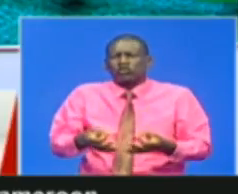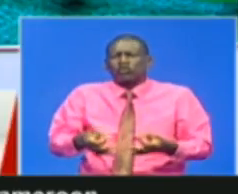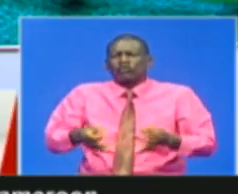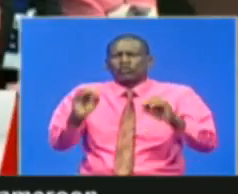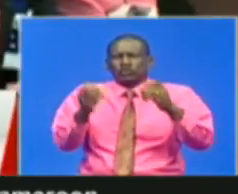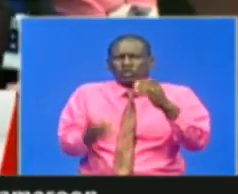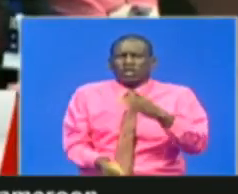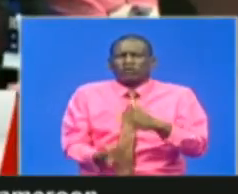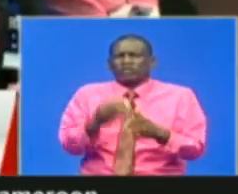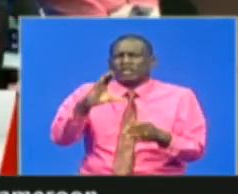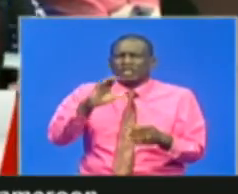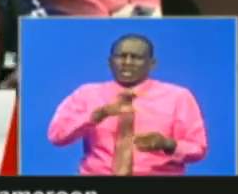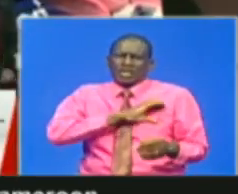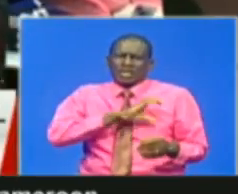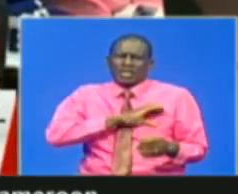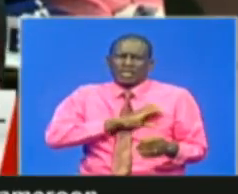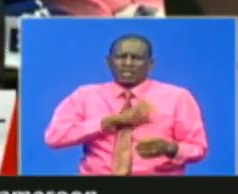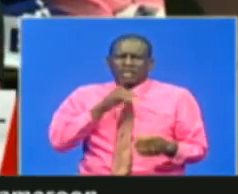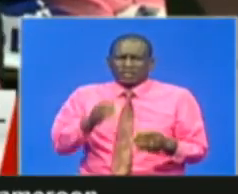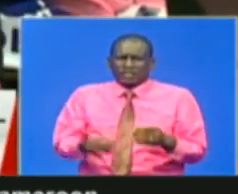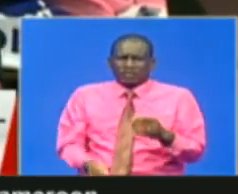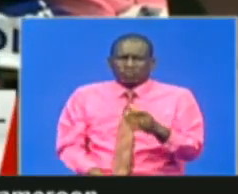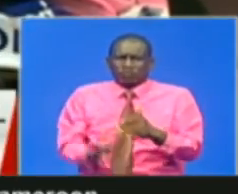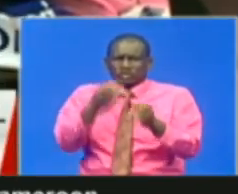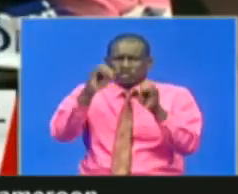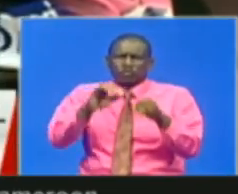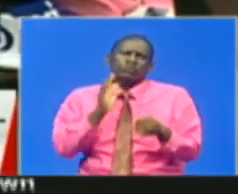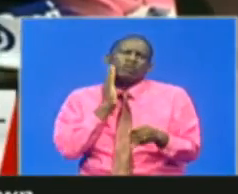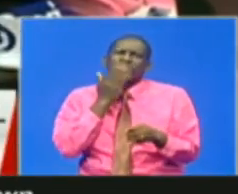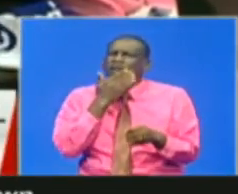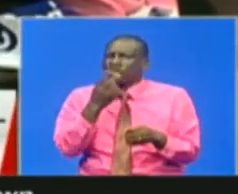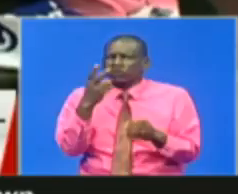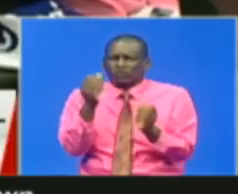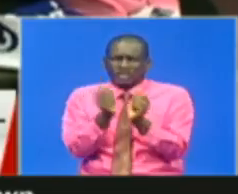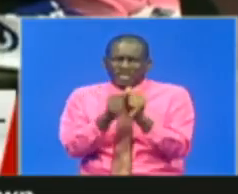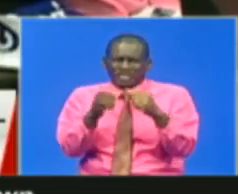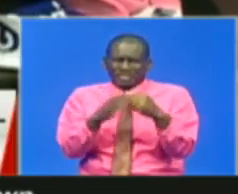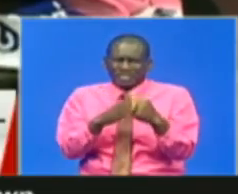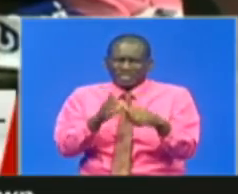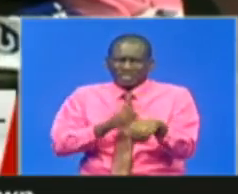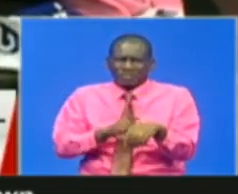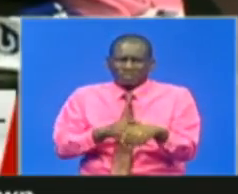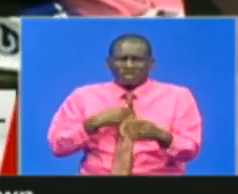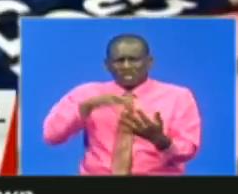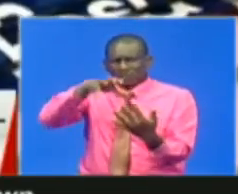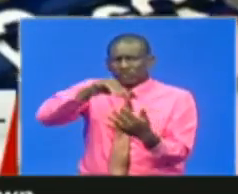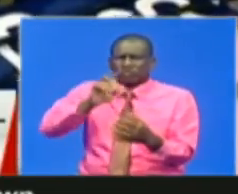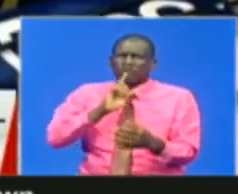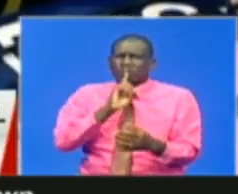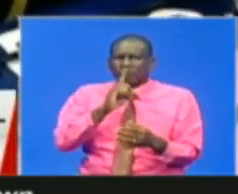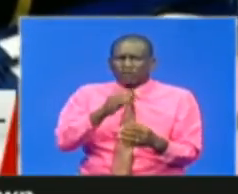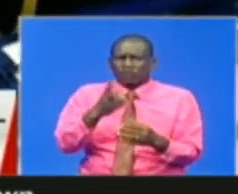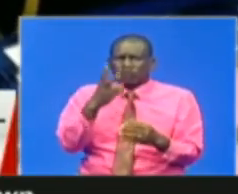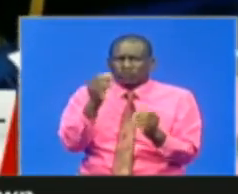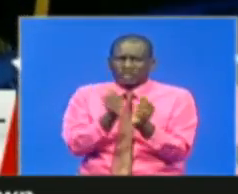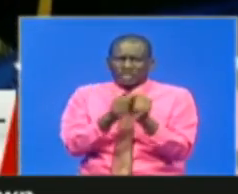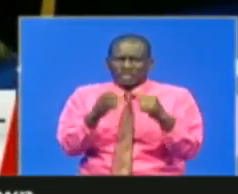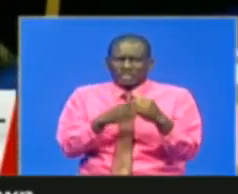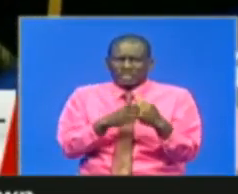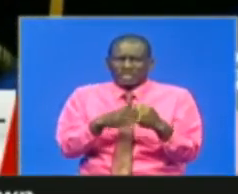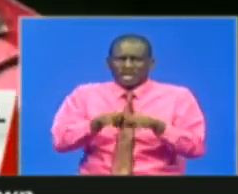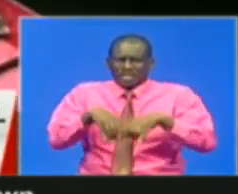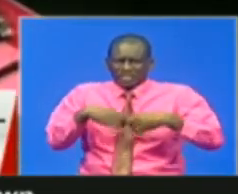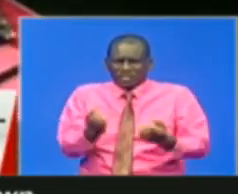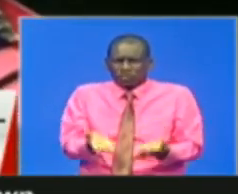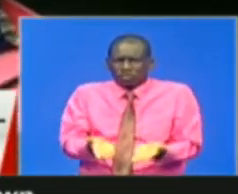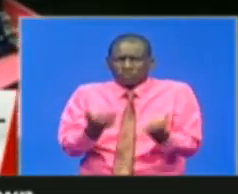Canada. Racing Point has revealed their new color scheme for the 2019 season, having chosen pink for 2019 as they look to improve on